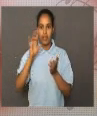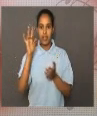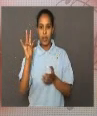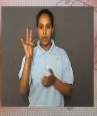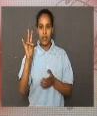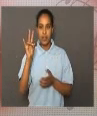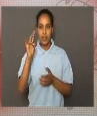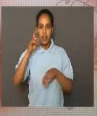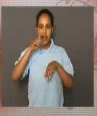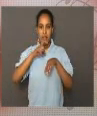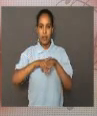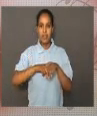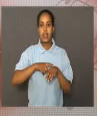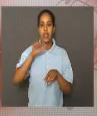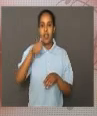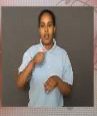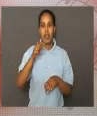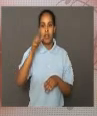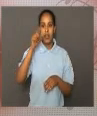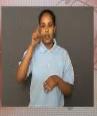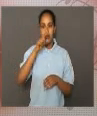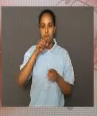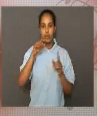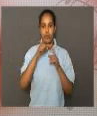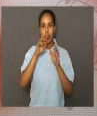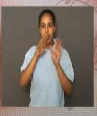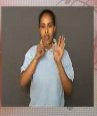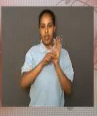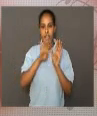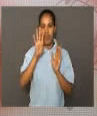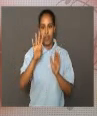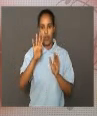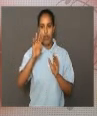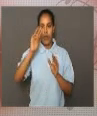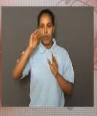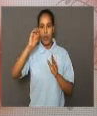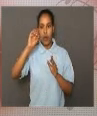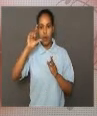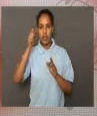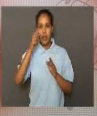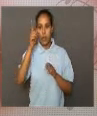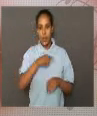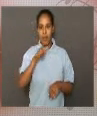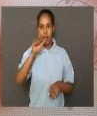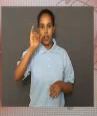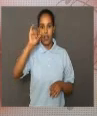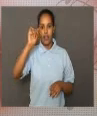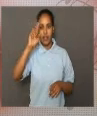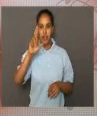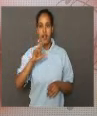3.7 times 10 to the negative 4 moles per liter